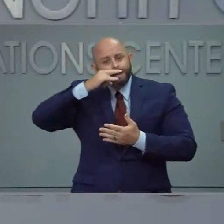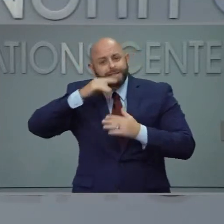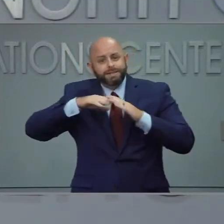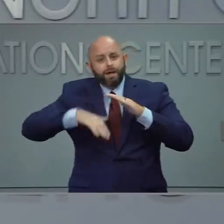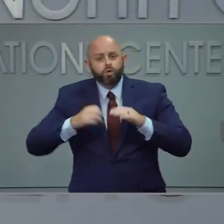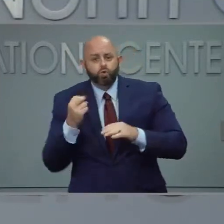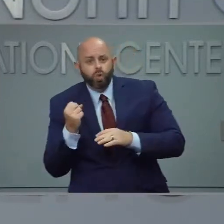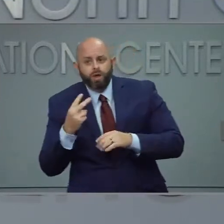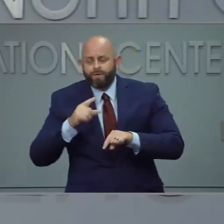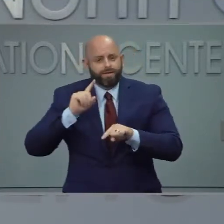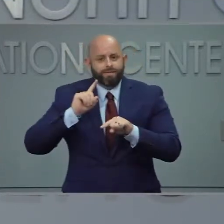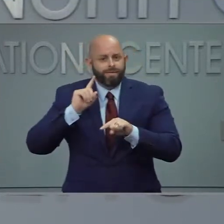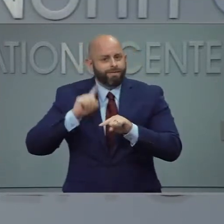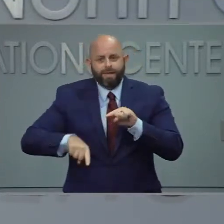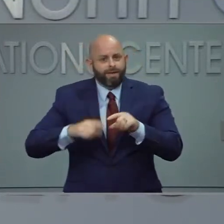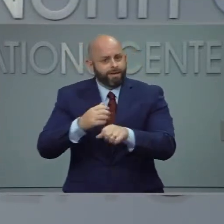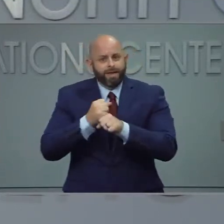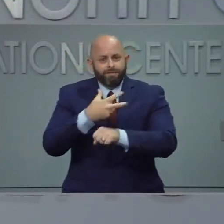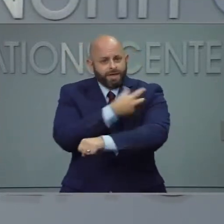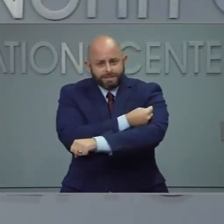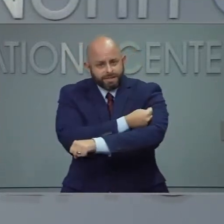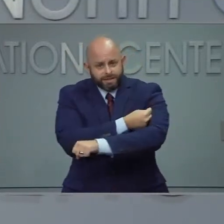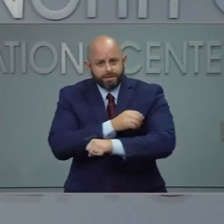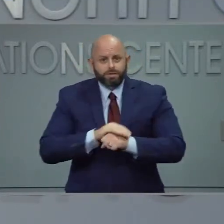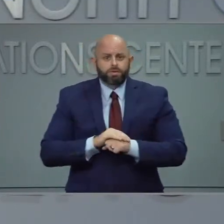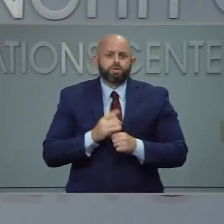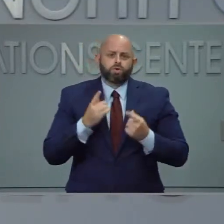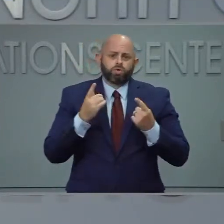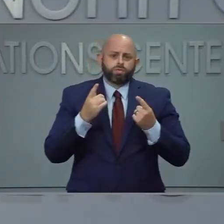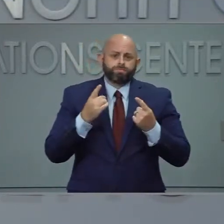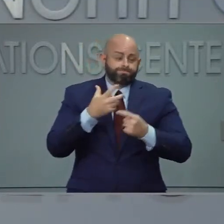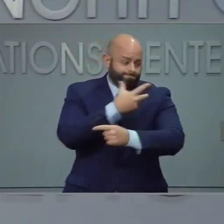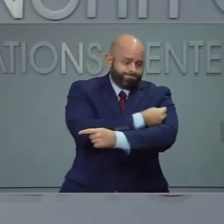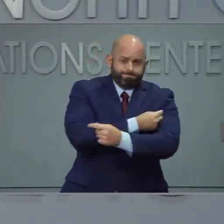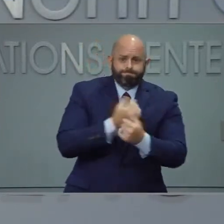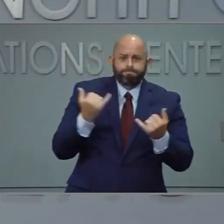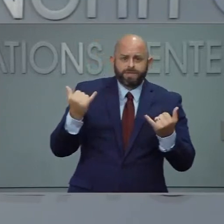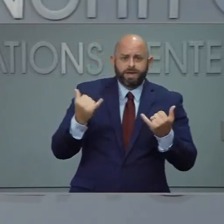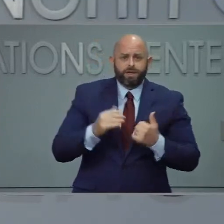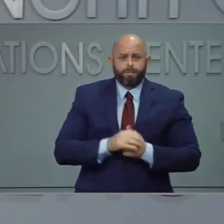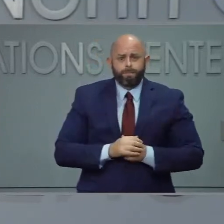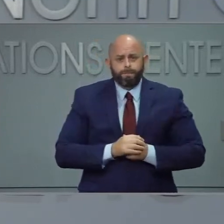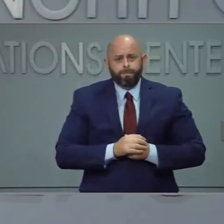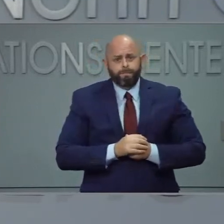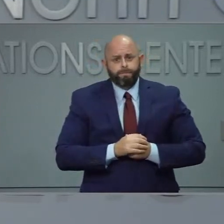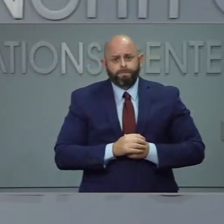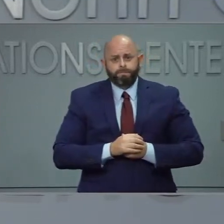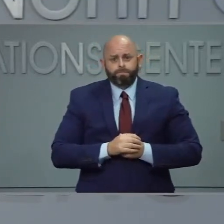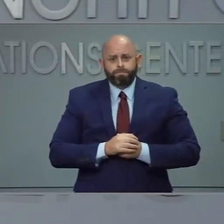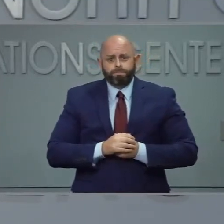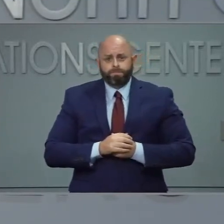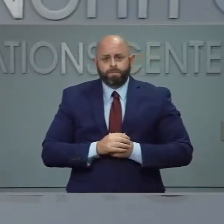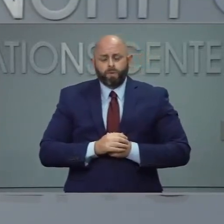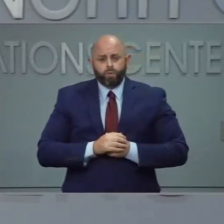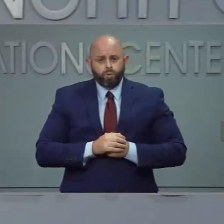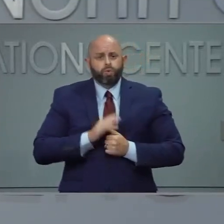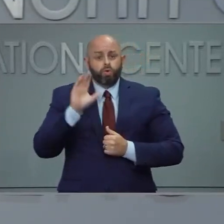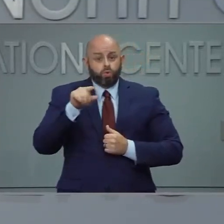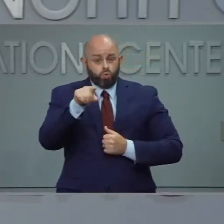who can't get a vaccine yet. Do it today. I know that hearing these messages is